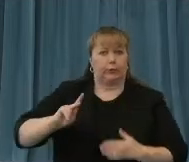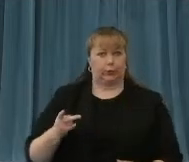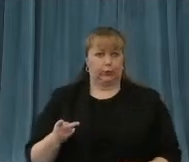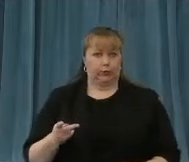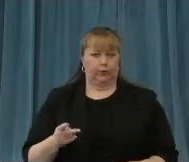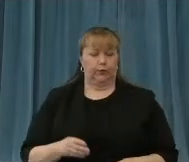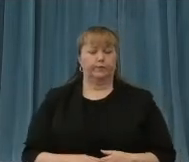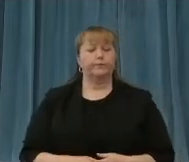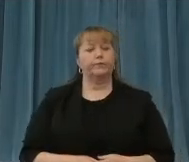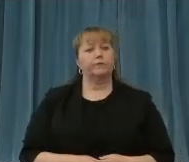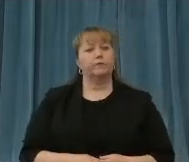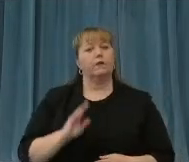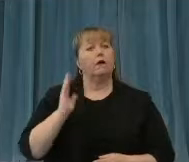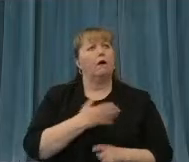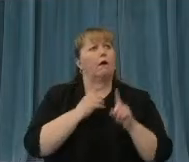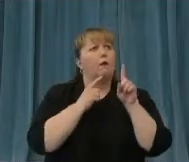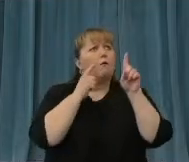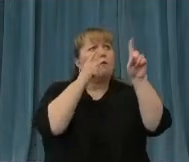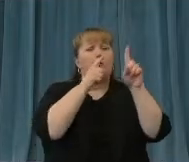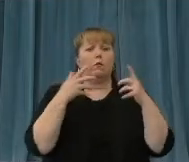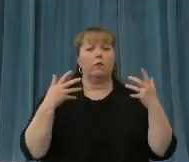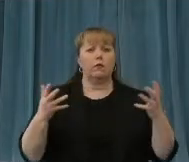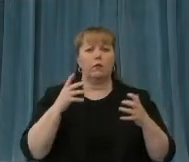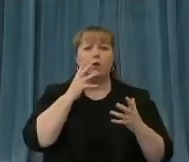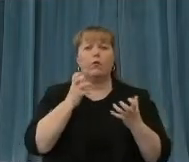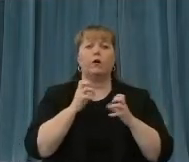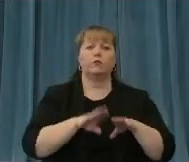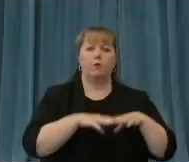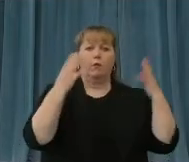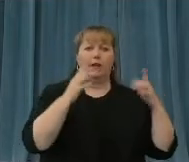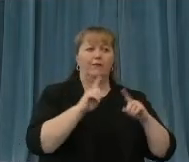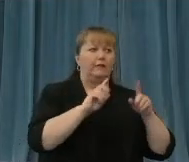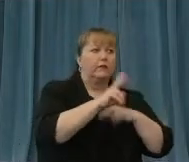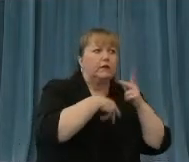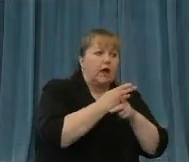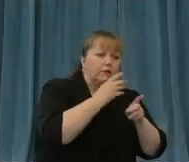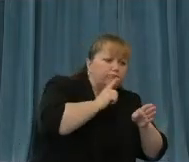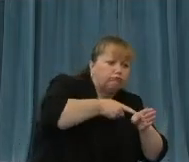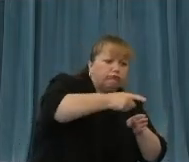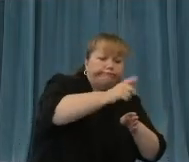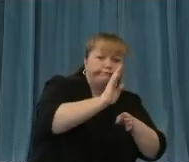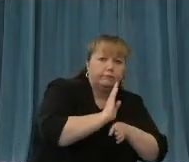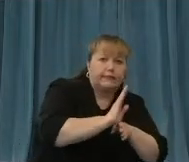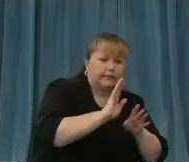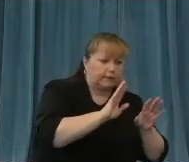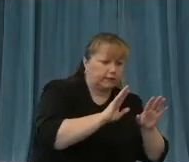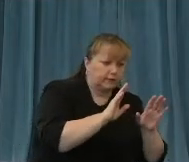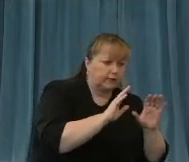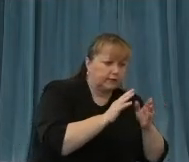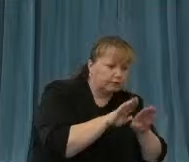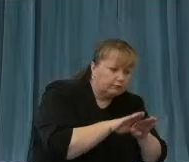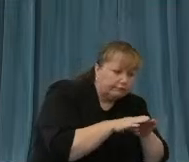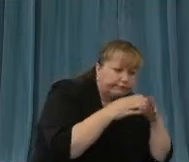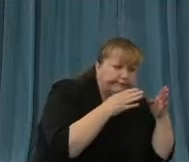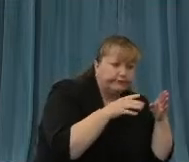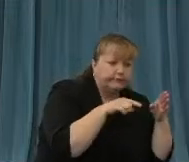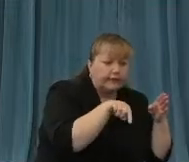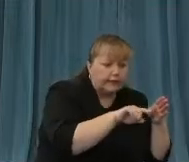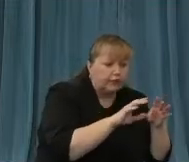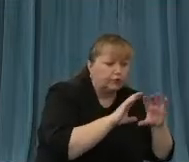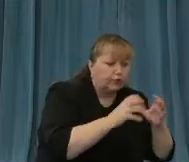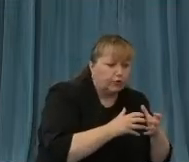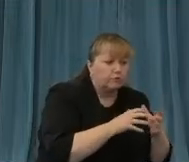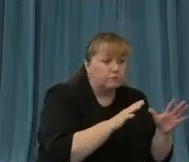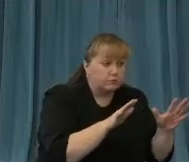We want to progressively open up different types of facilities and industries in a way that allows Nevadans to gradually return to their